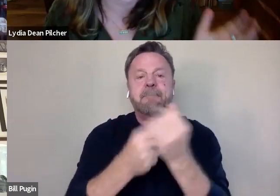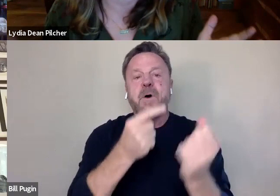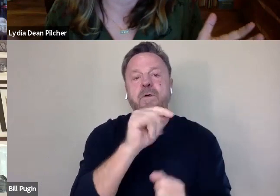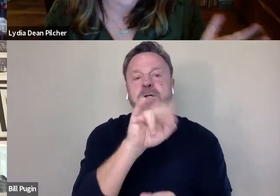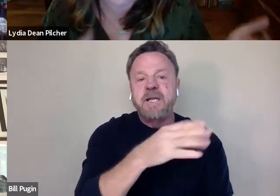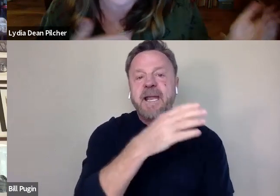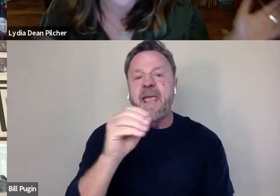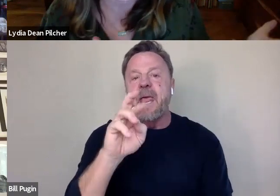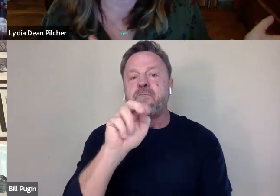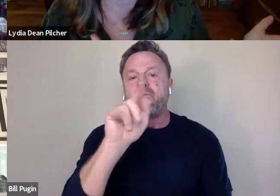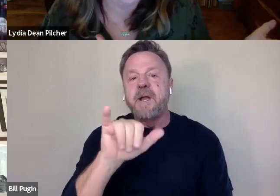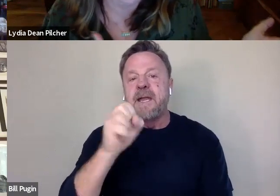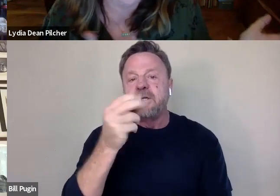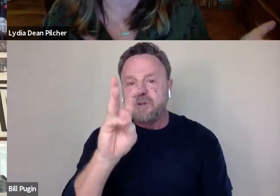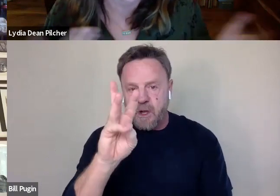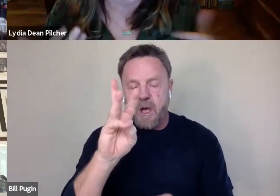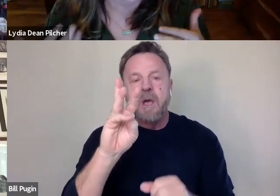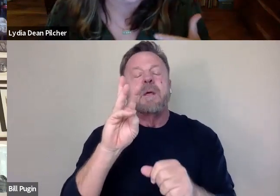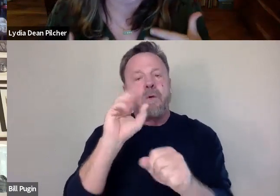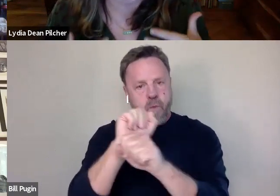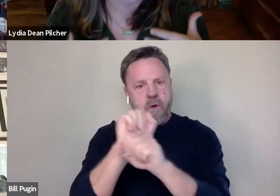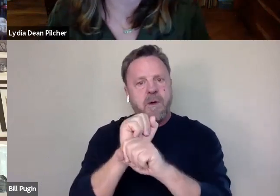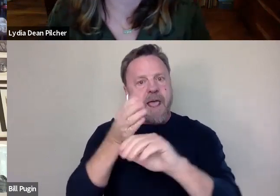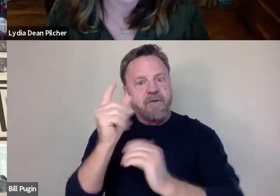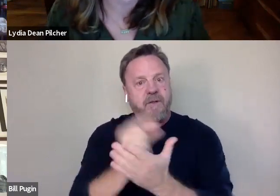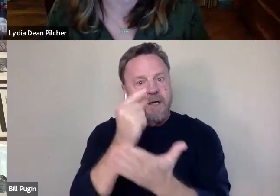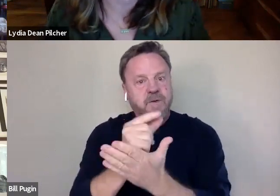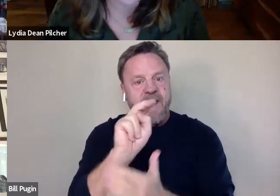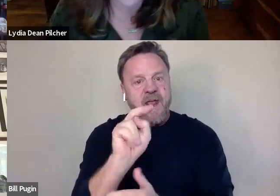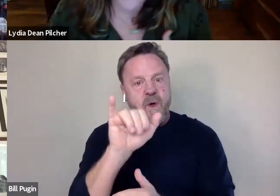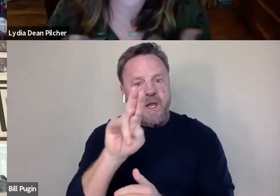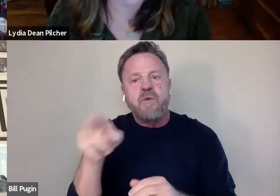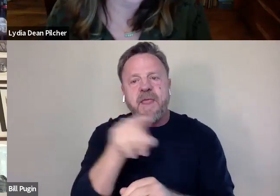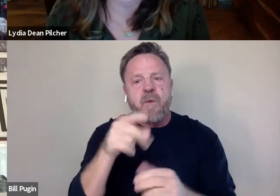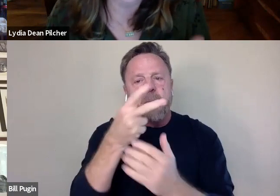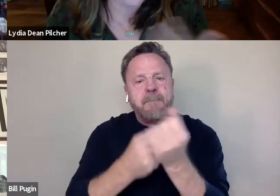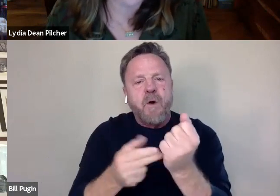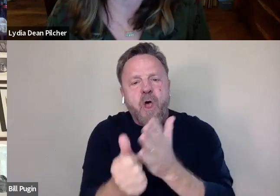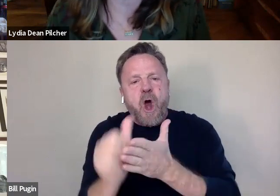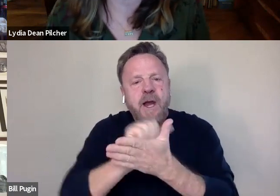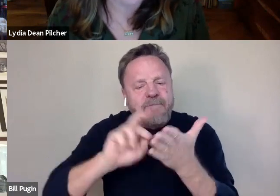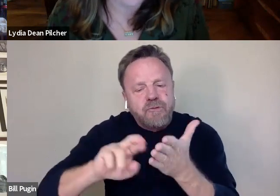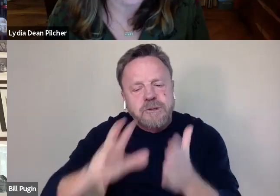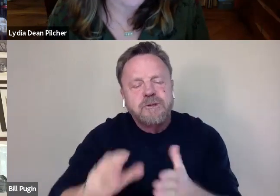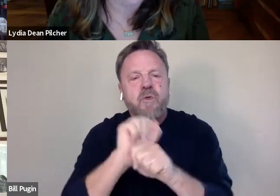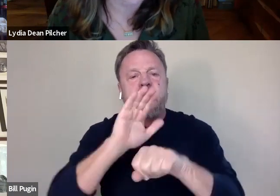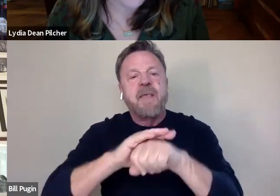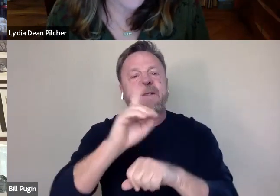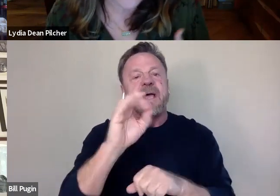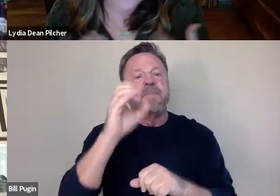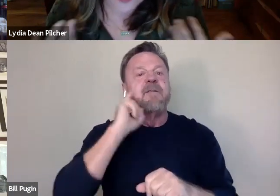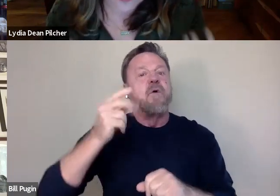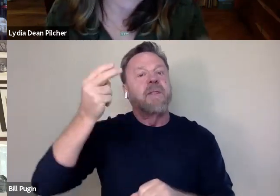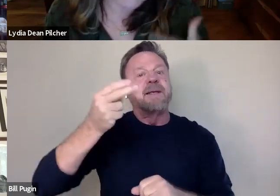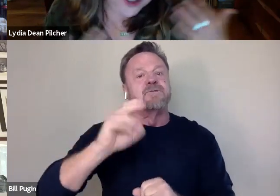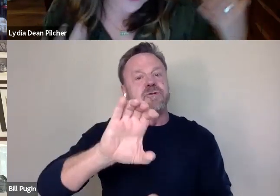were working after they graduated from NYU. They were working as archival researchers, and they were working on documentaries for the History Channel.